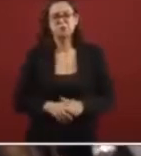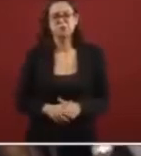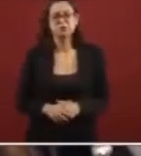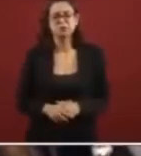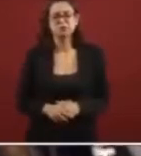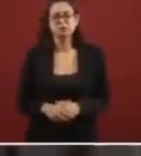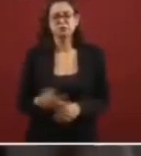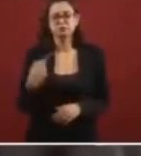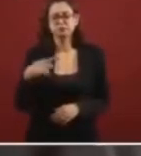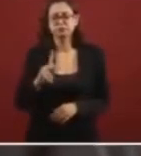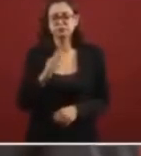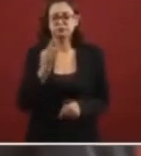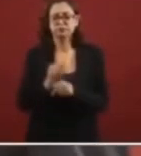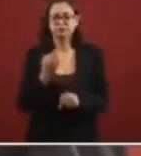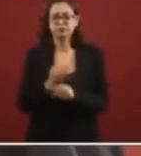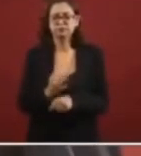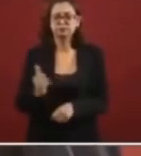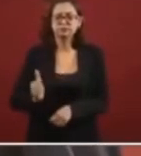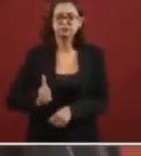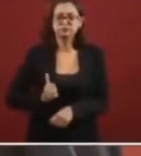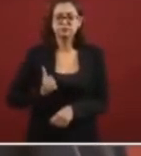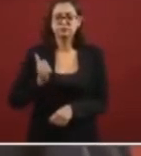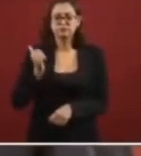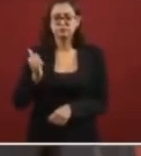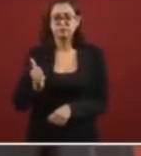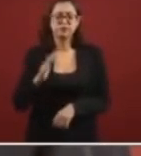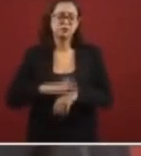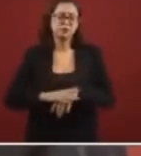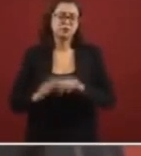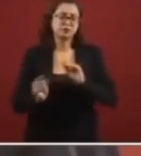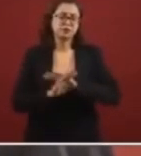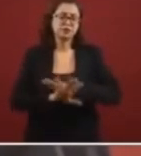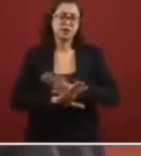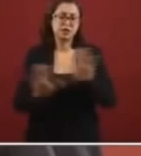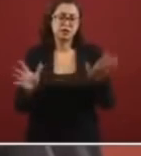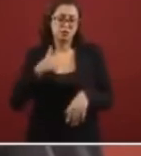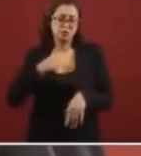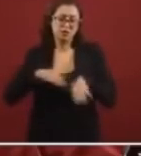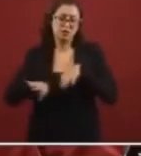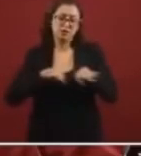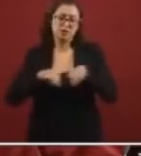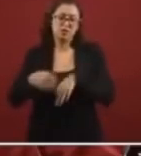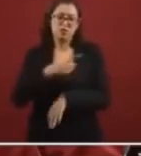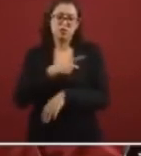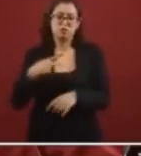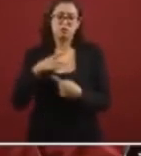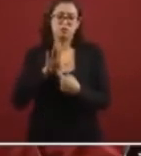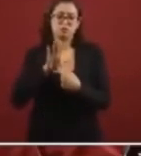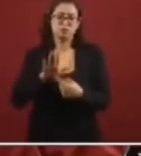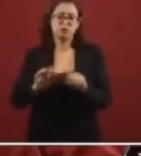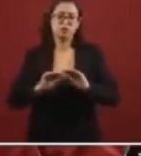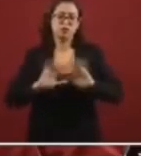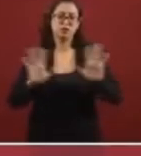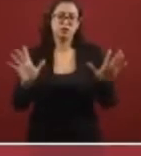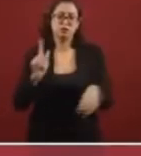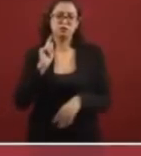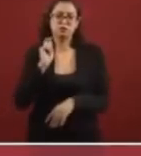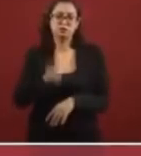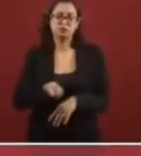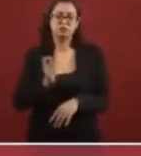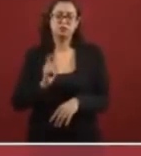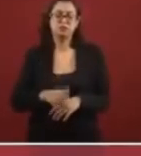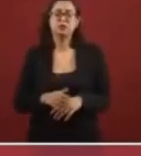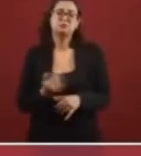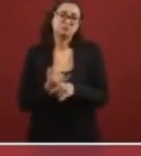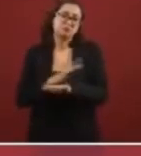Pero aprovecho, and I want to take advantage to clarify something, trabajo, because it's my job to